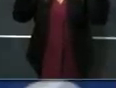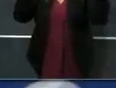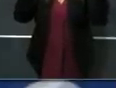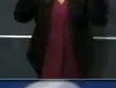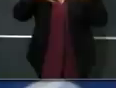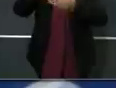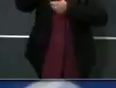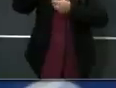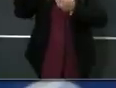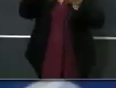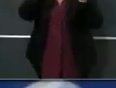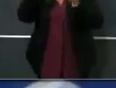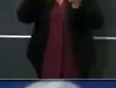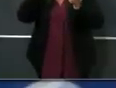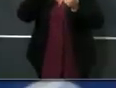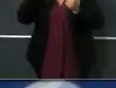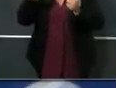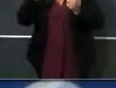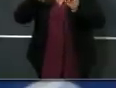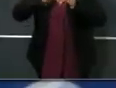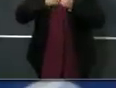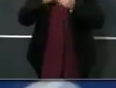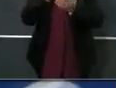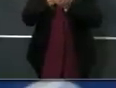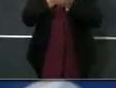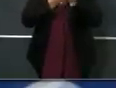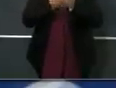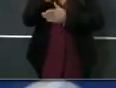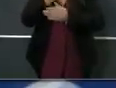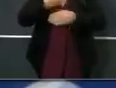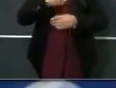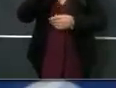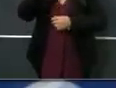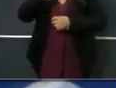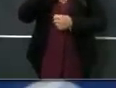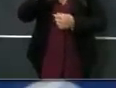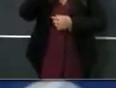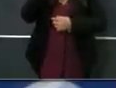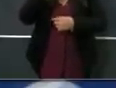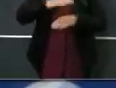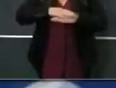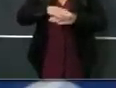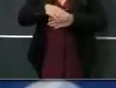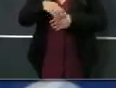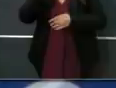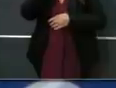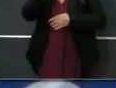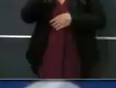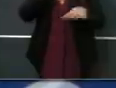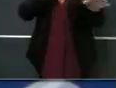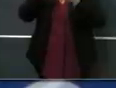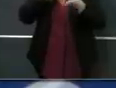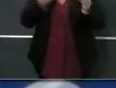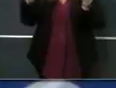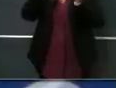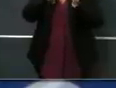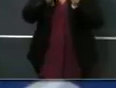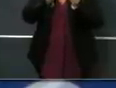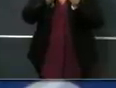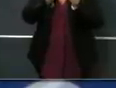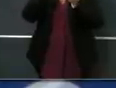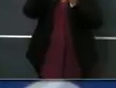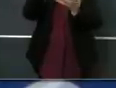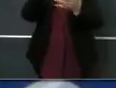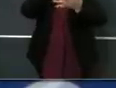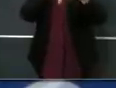those conversations as they present themselves. And as I said, formally on Wednesday, we'll be laying out an update on